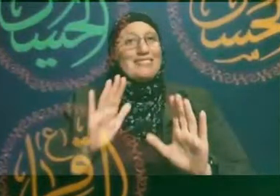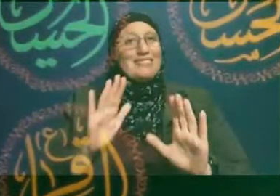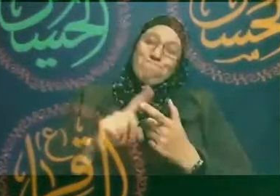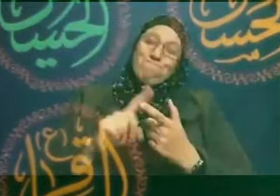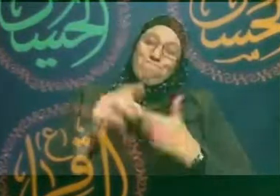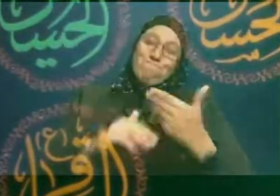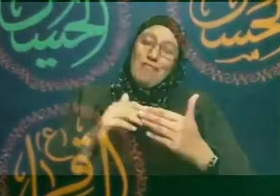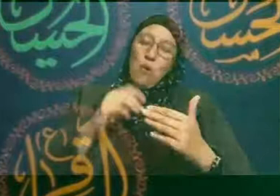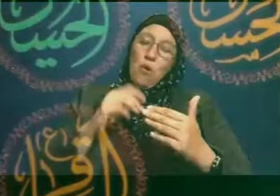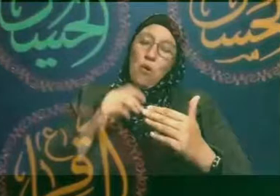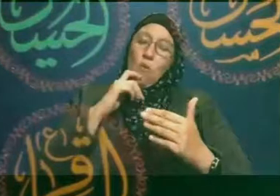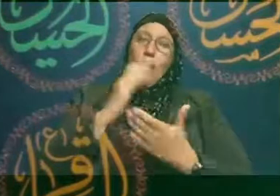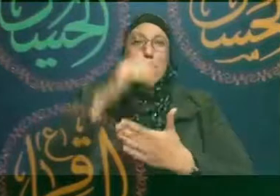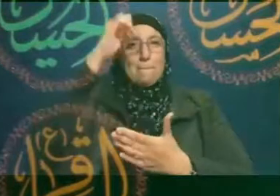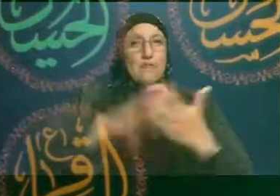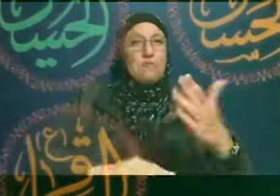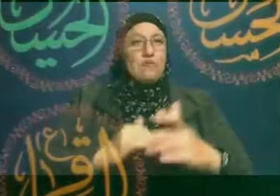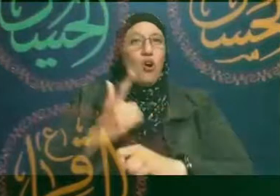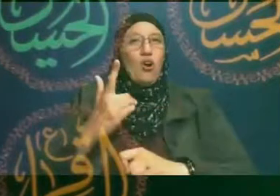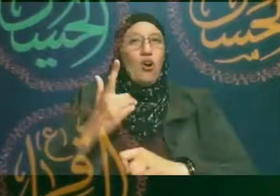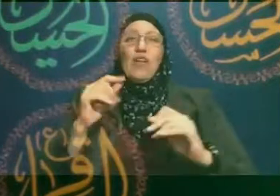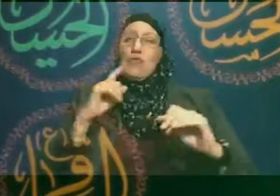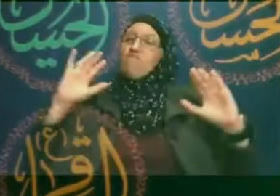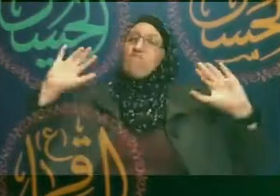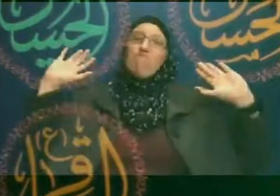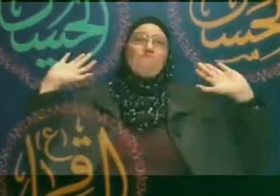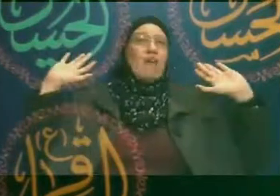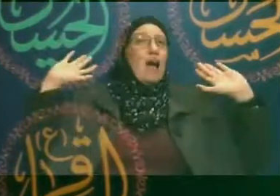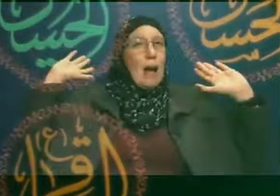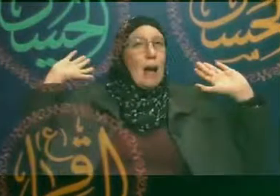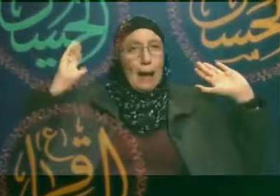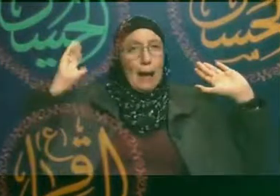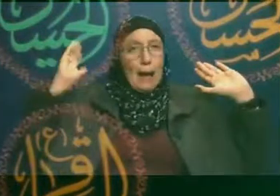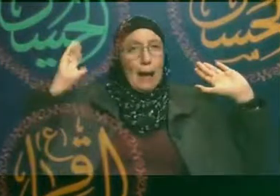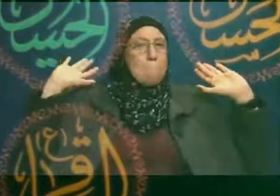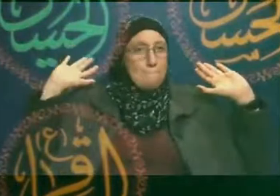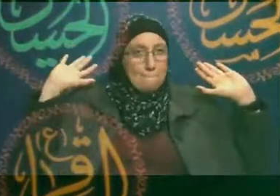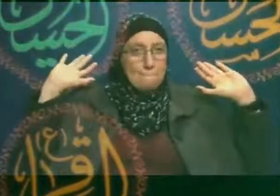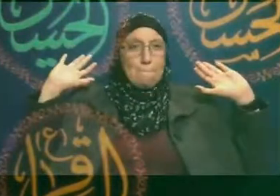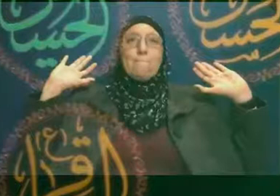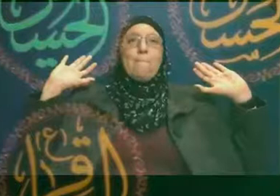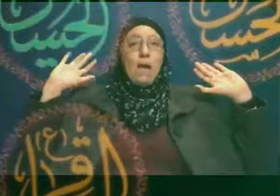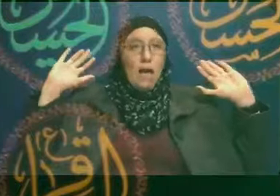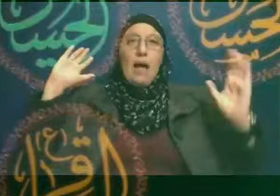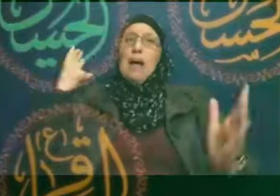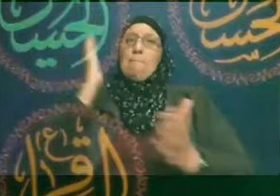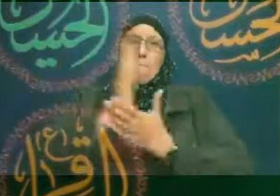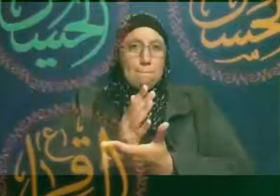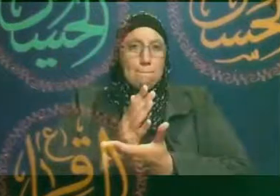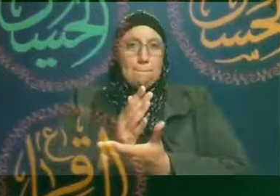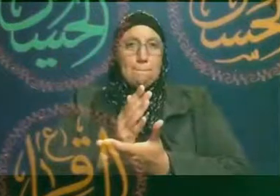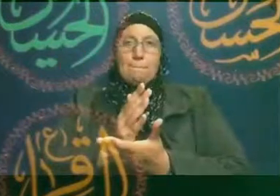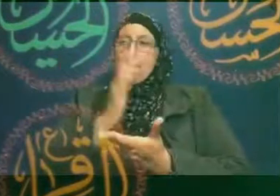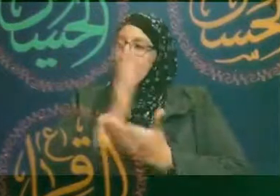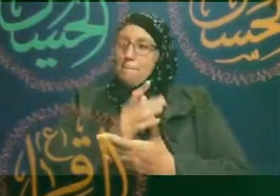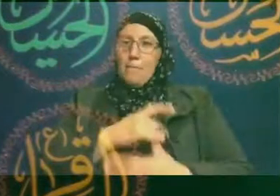are going to say this part of dua Abu Hamza al-Somali, like Imam Zainul Abidin alayhi salam, Beka araftuk wa